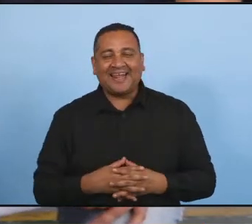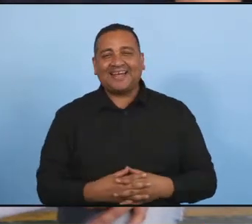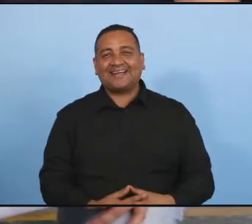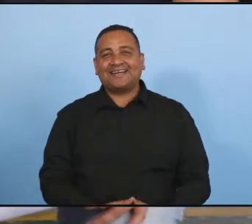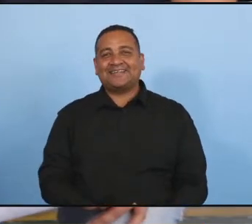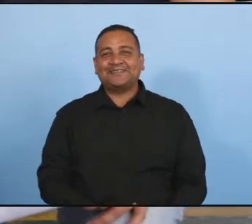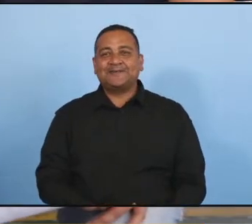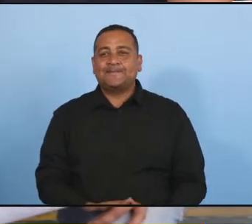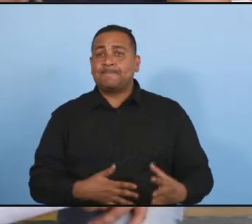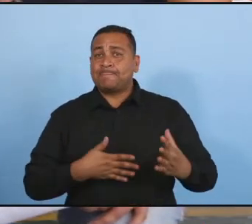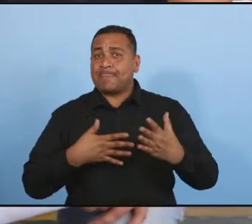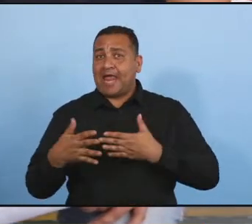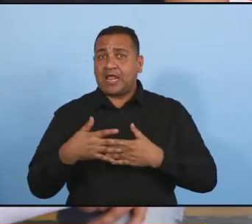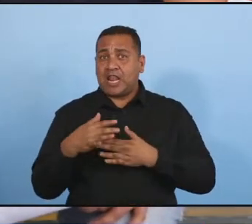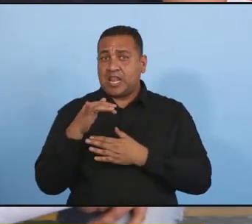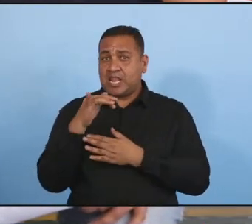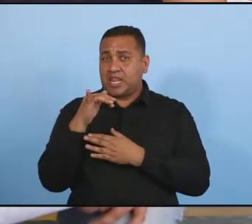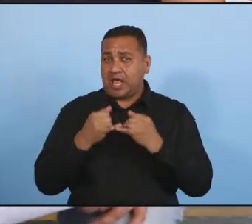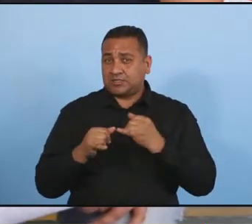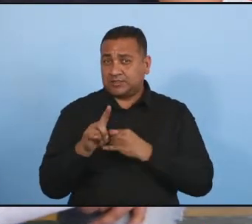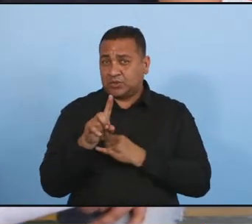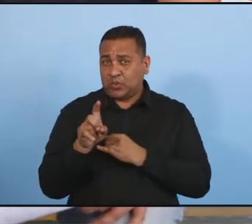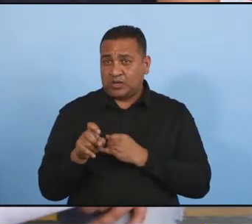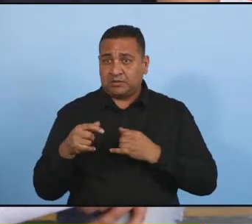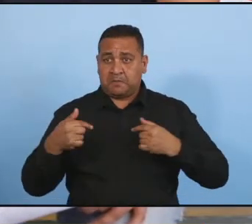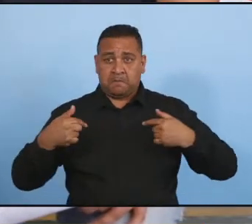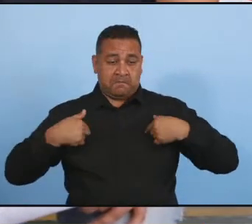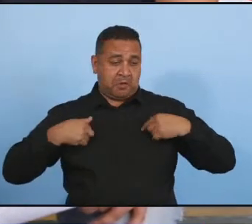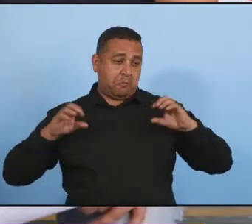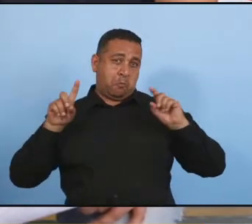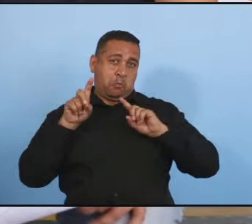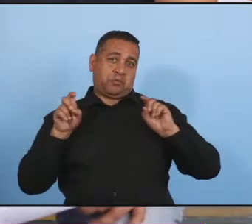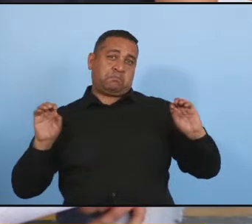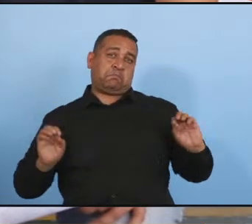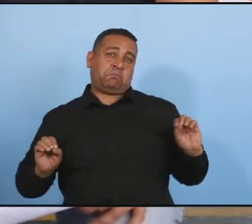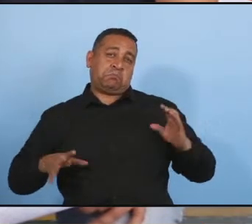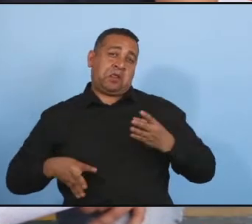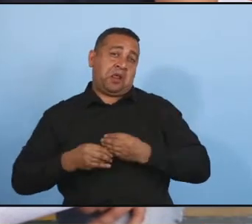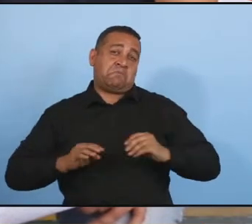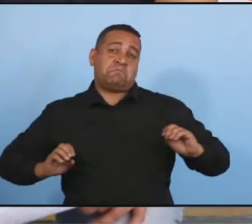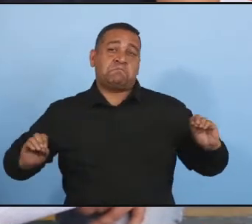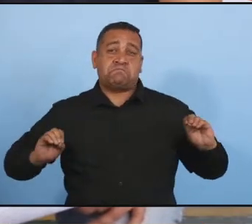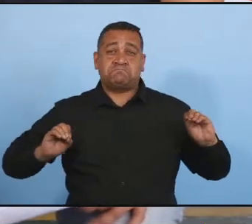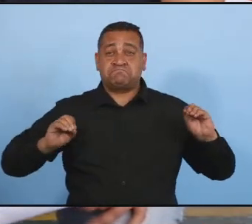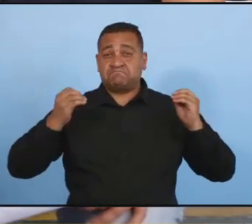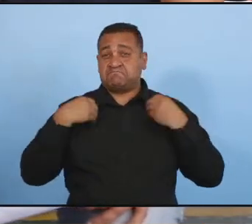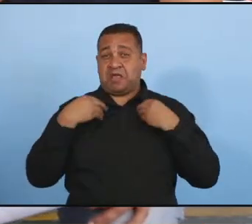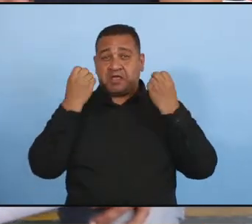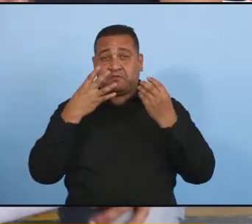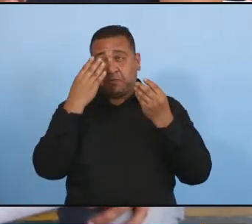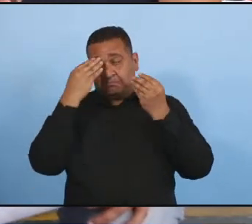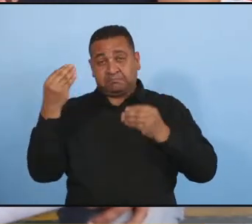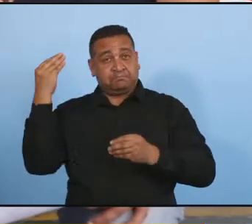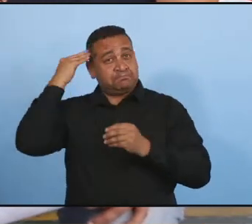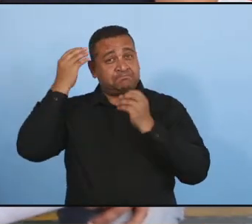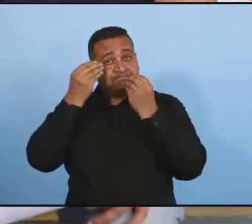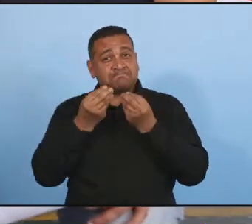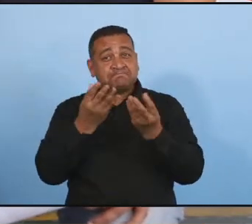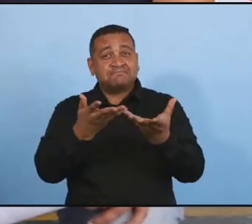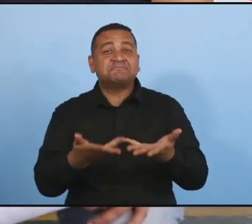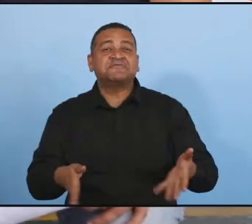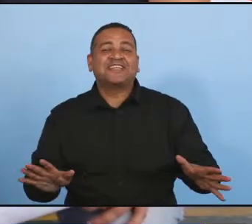Any last questions you have, Rhoda? Because I'm questioned out. I'm questioned out. I've got all my information. Yeah. Marco Nielsen, do you want to add anything